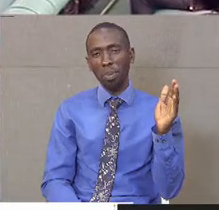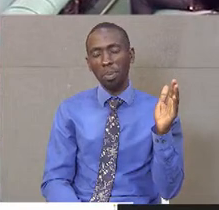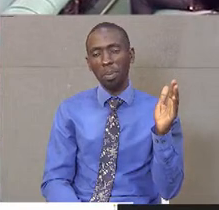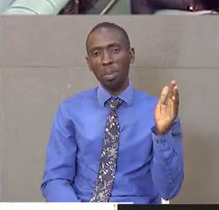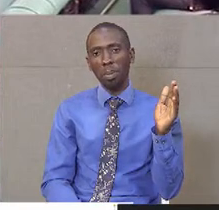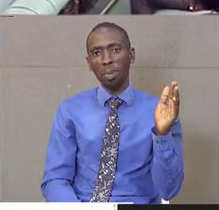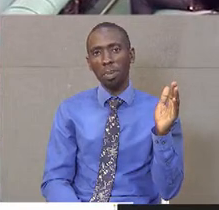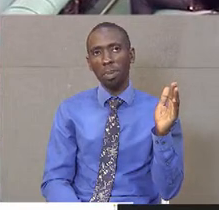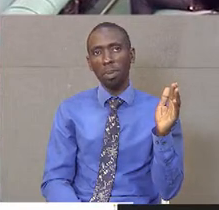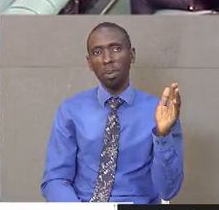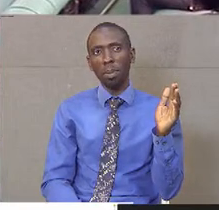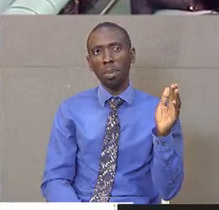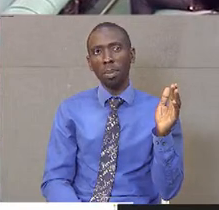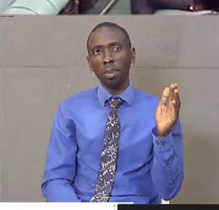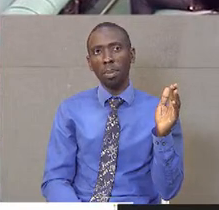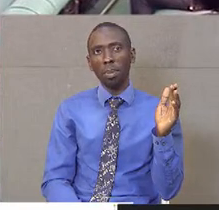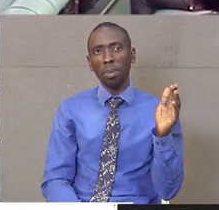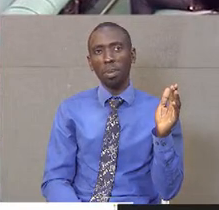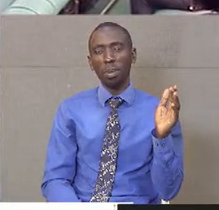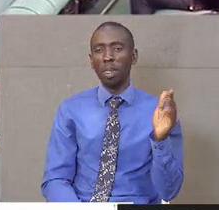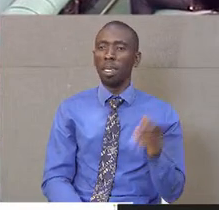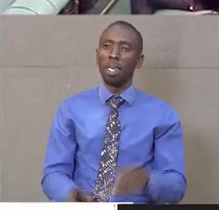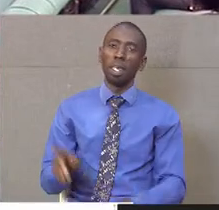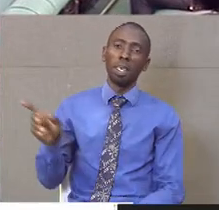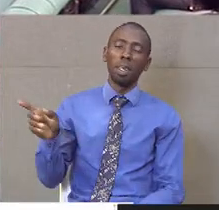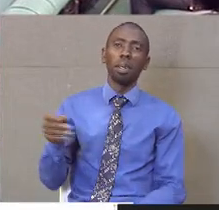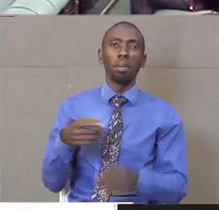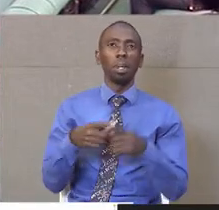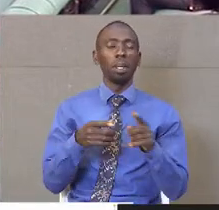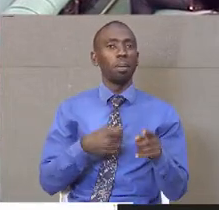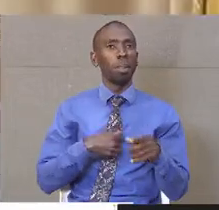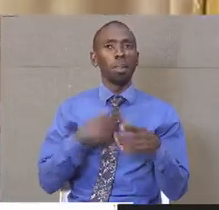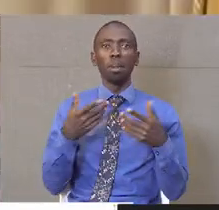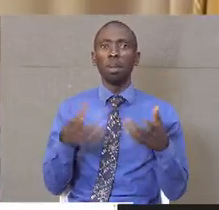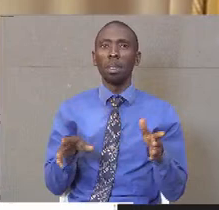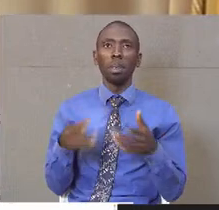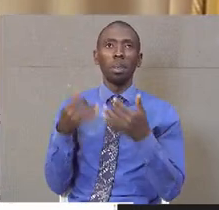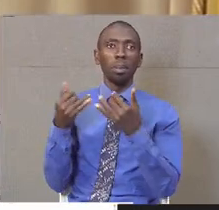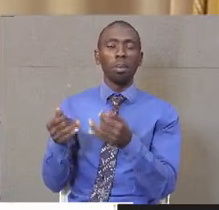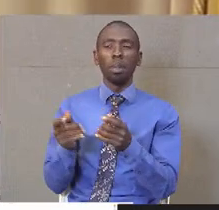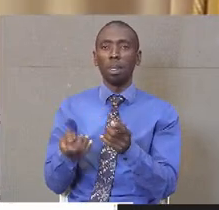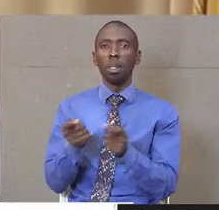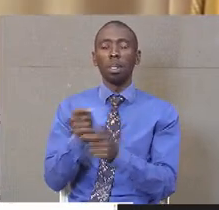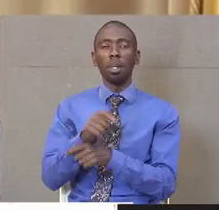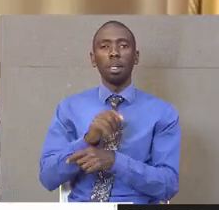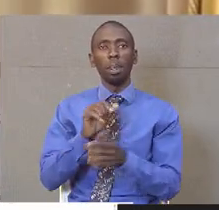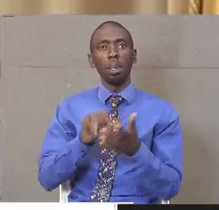whole. The other one. No, but I've already corrected the issue.